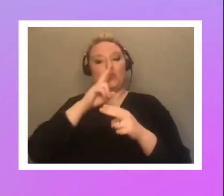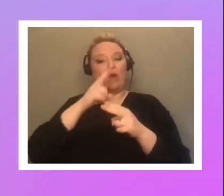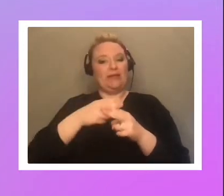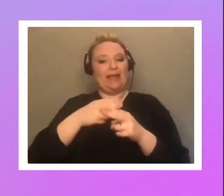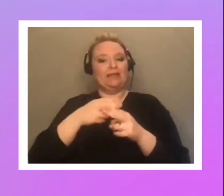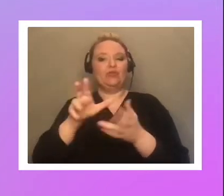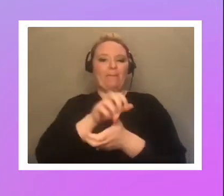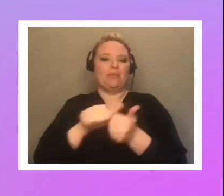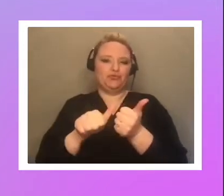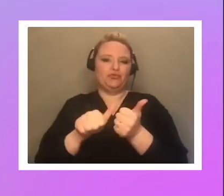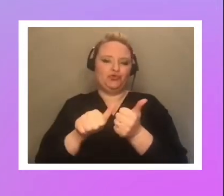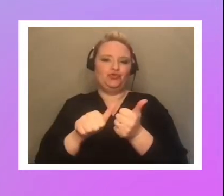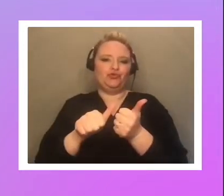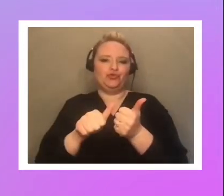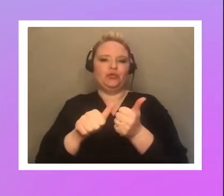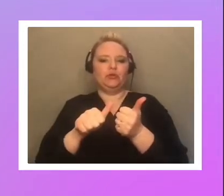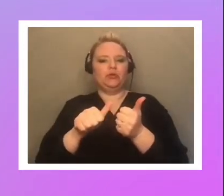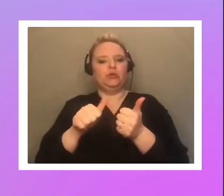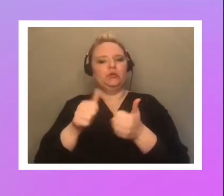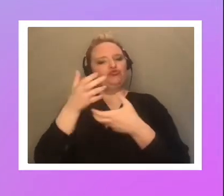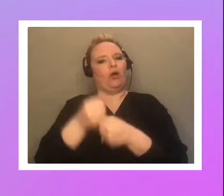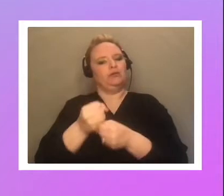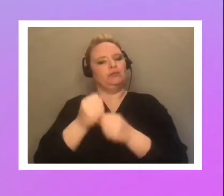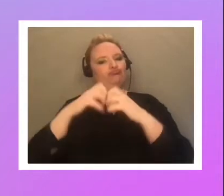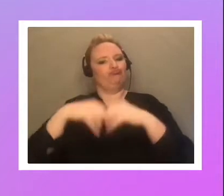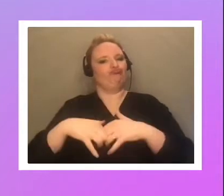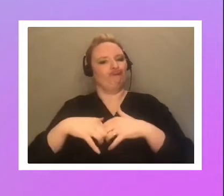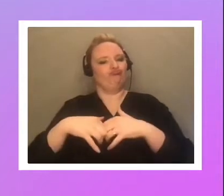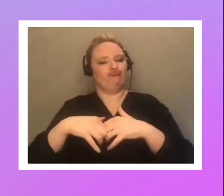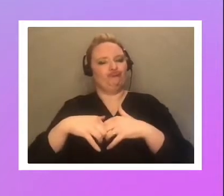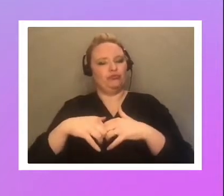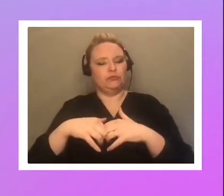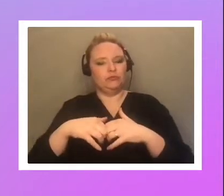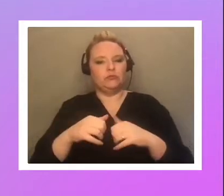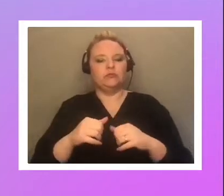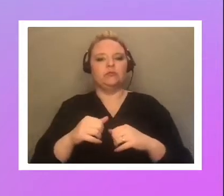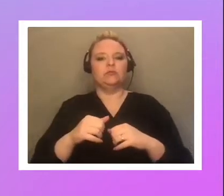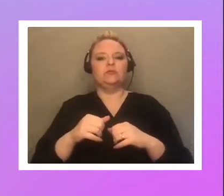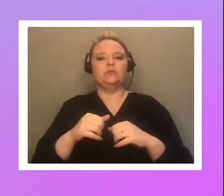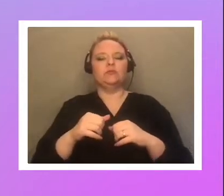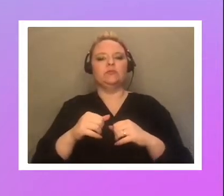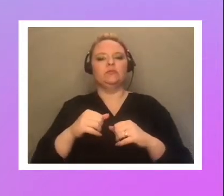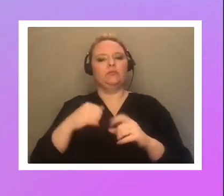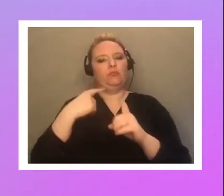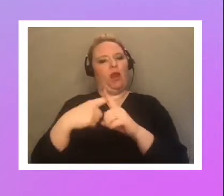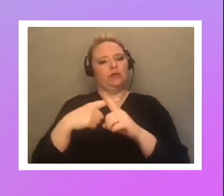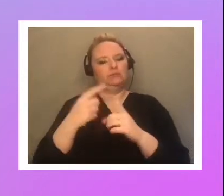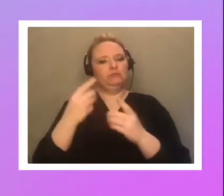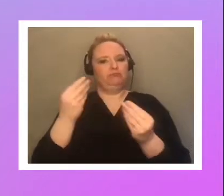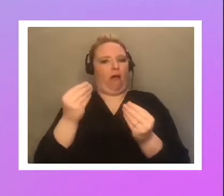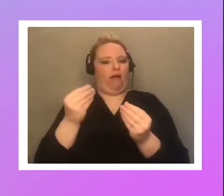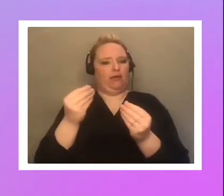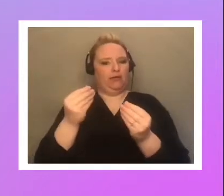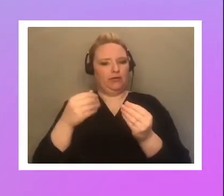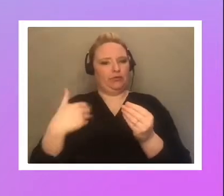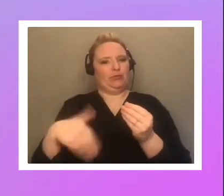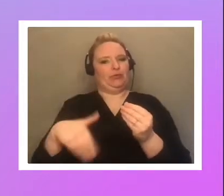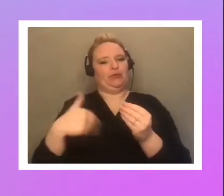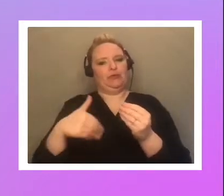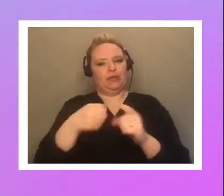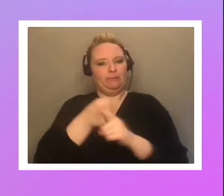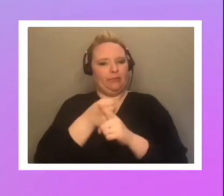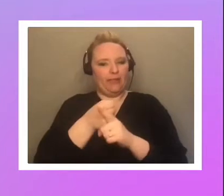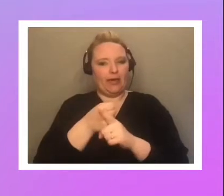It will create that mistrust. And it hurts the bottom line because, like I mentioned